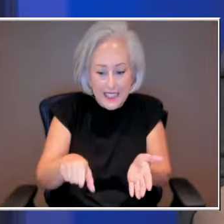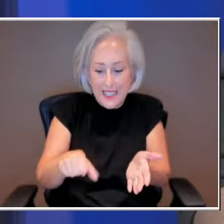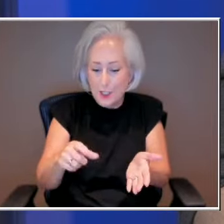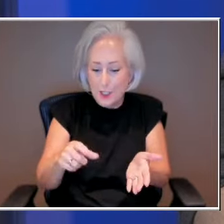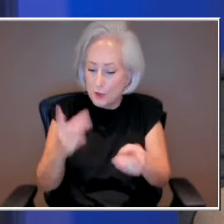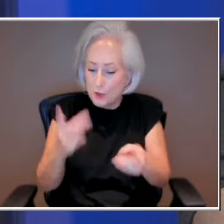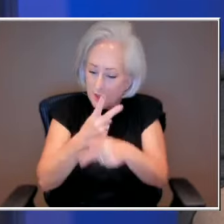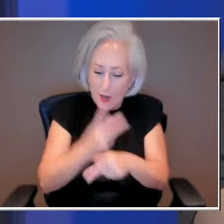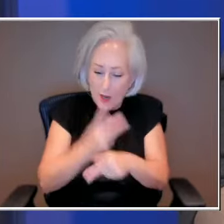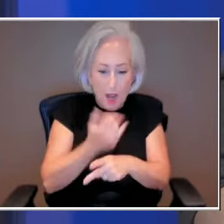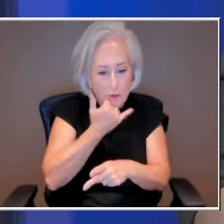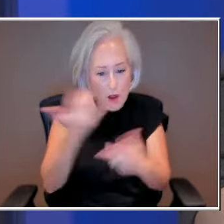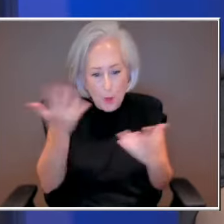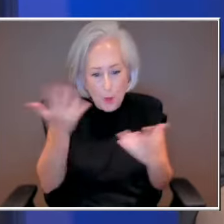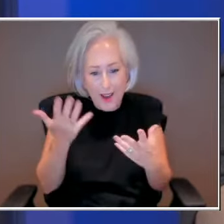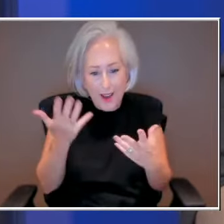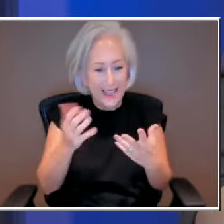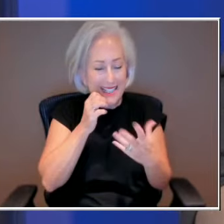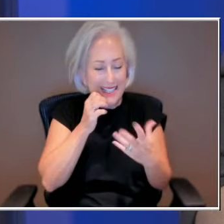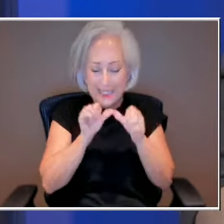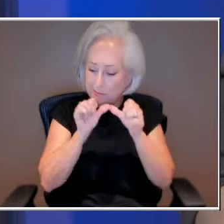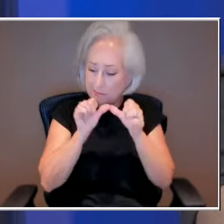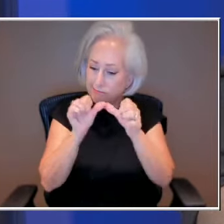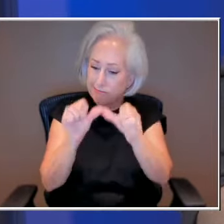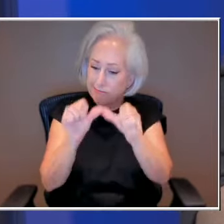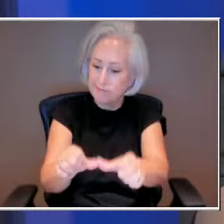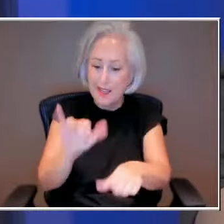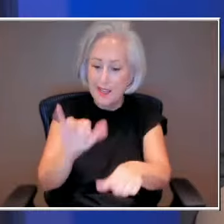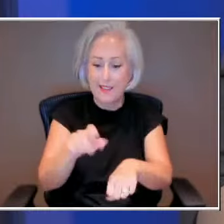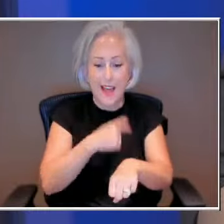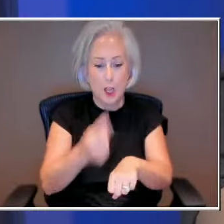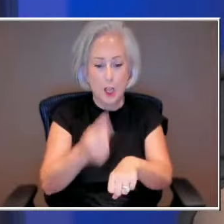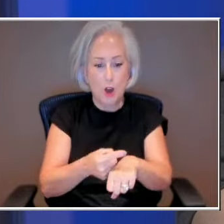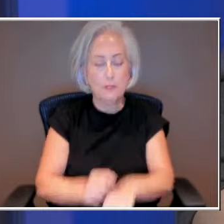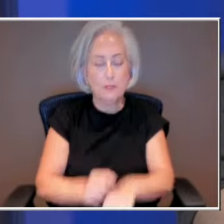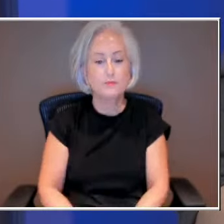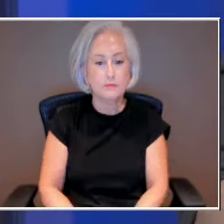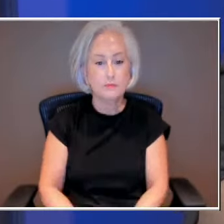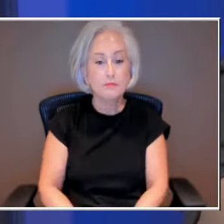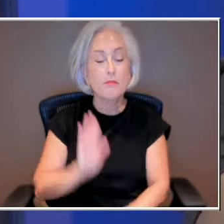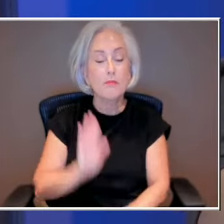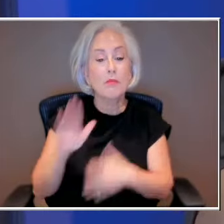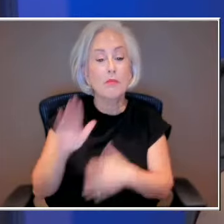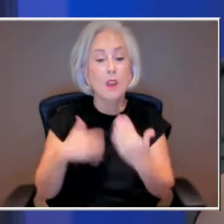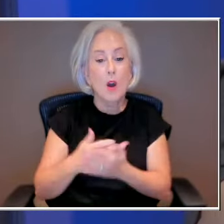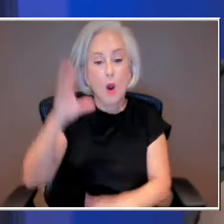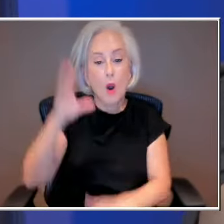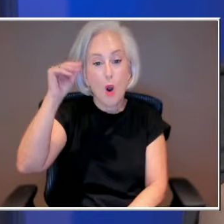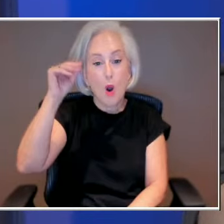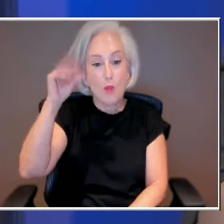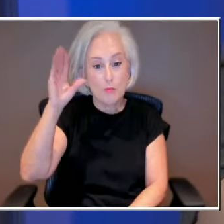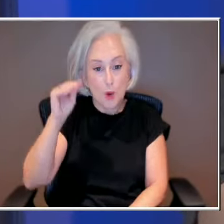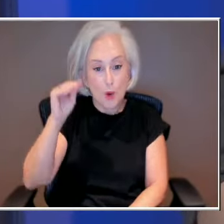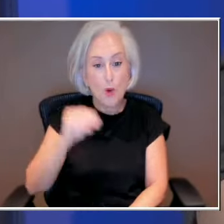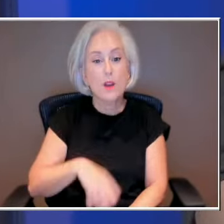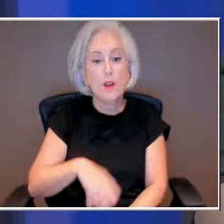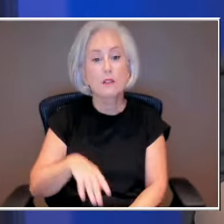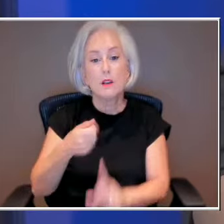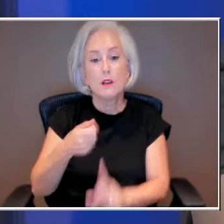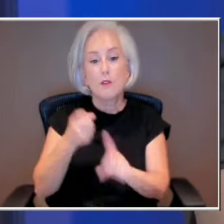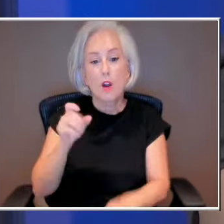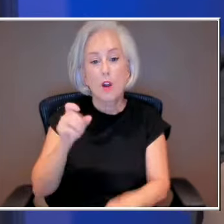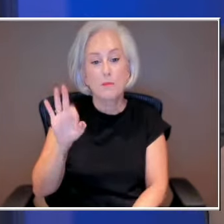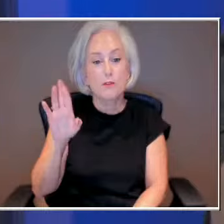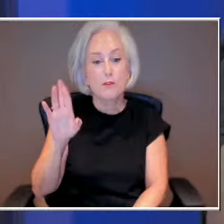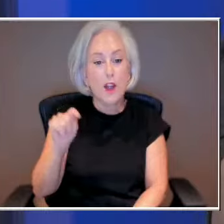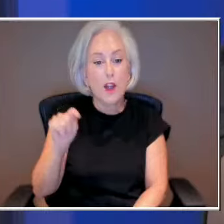just stay that long. And all the boys were at the fraternity. They say, "Oh, it's a fraternity house." They catch it. So as a mom,